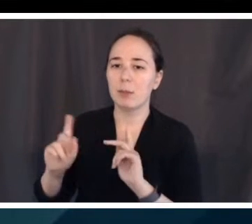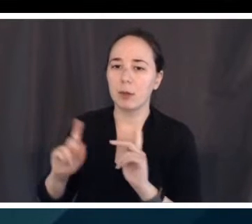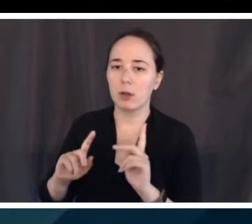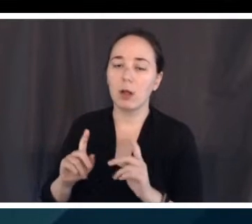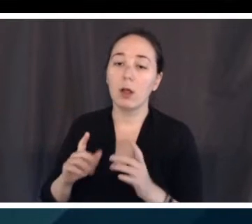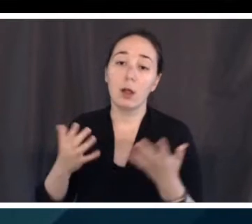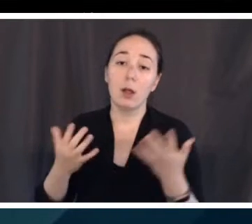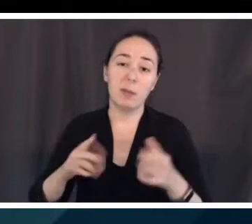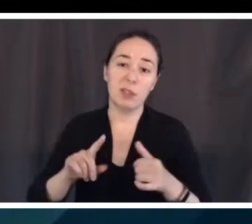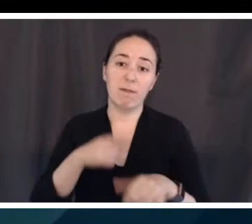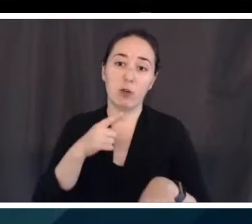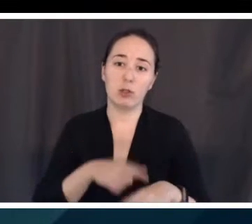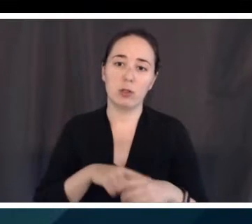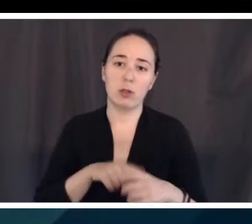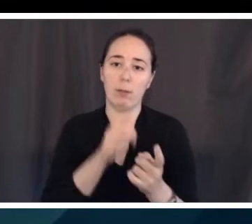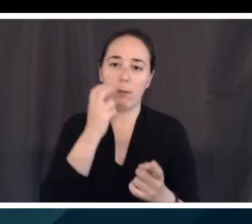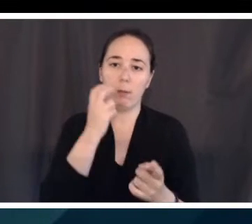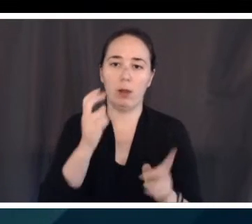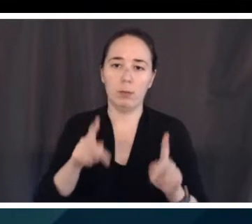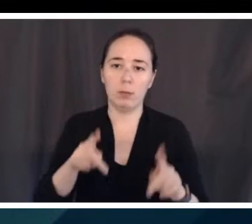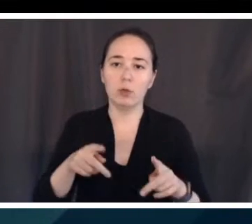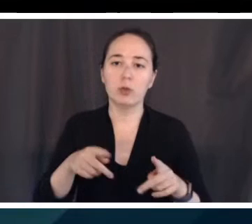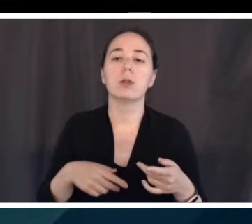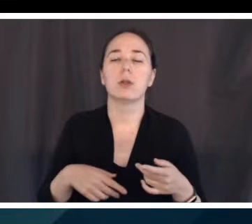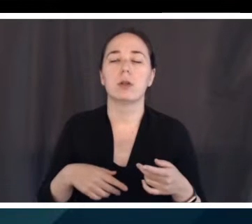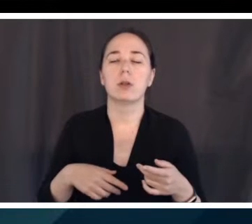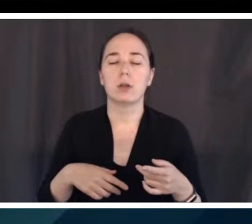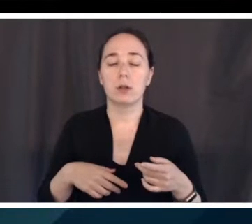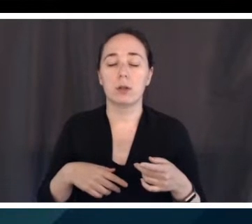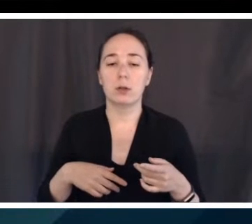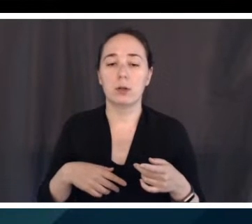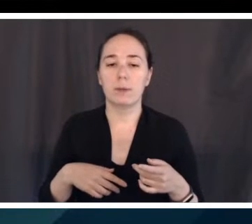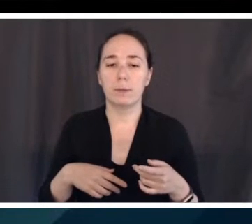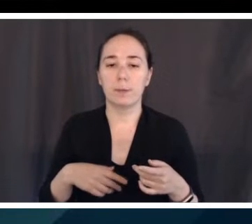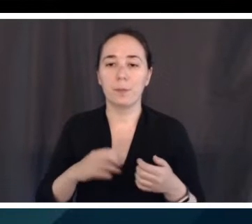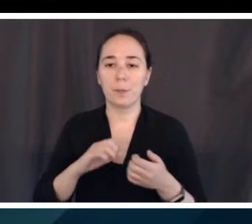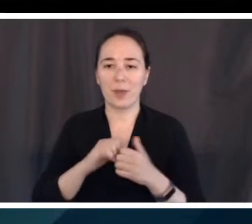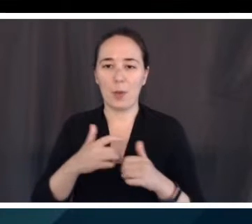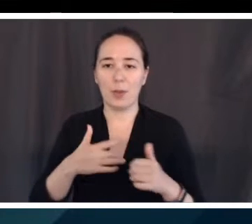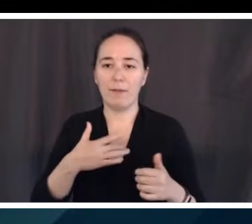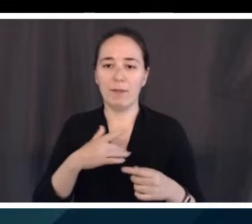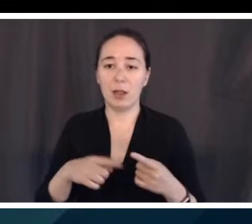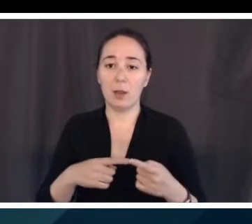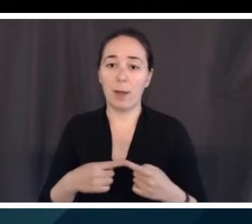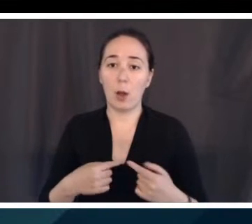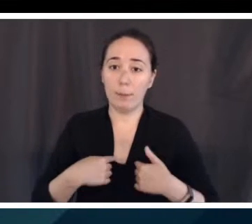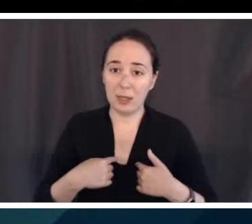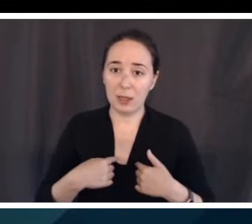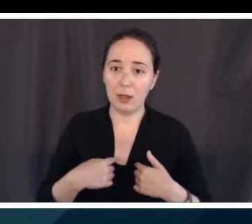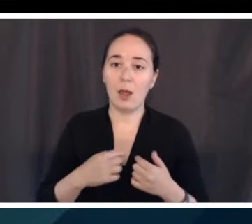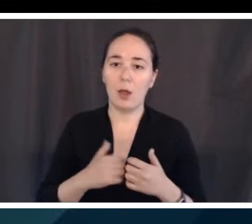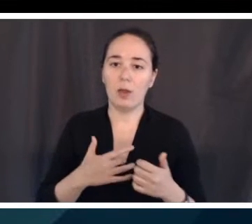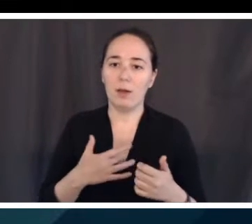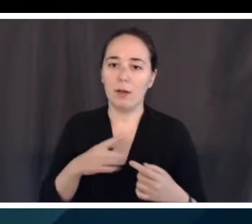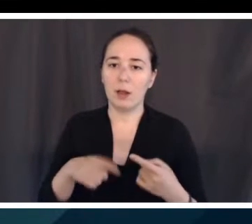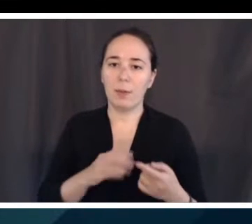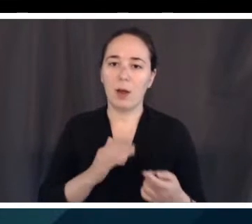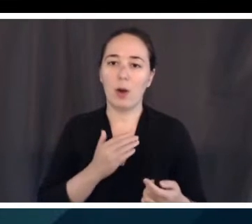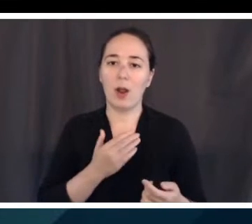blind person. Uh, and so how they feel about our experience meeting each